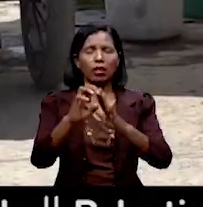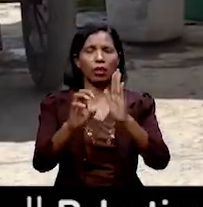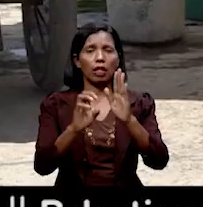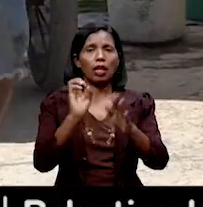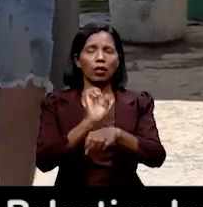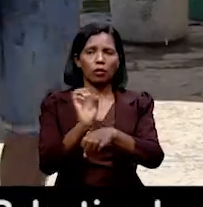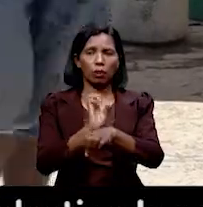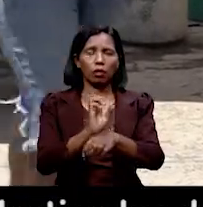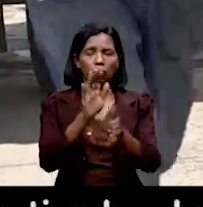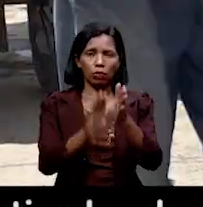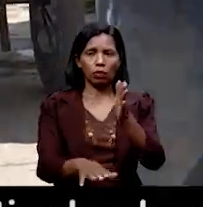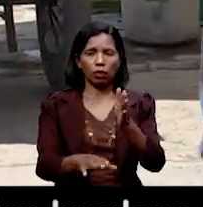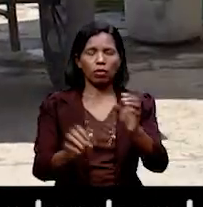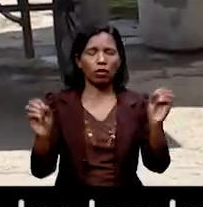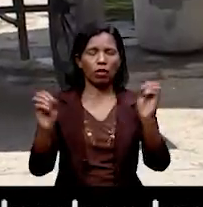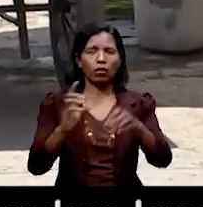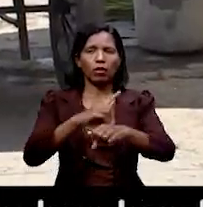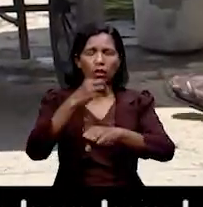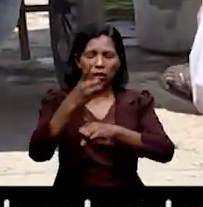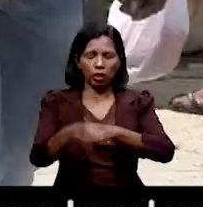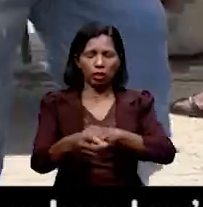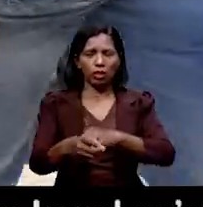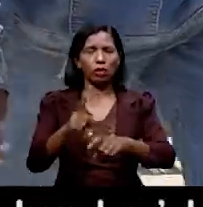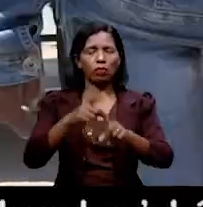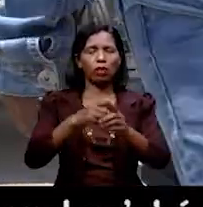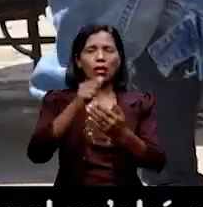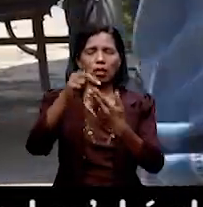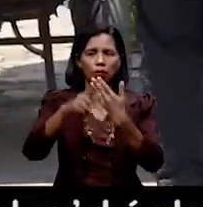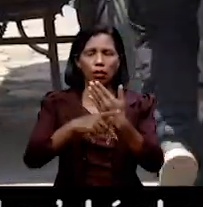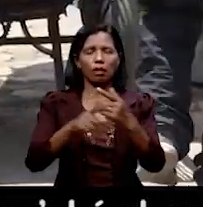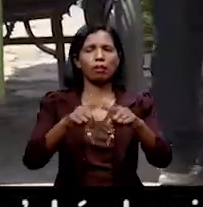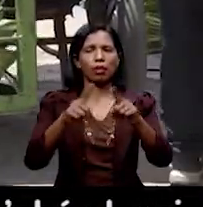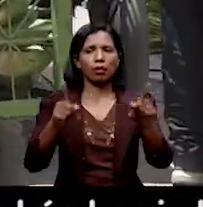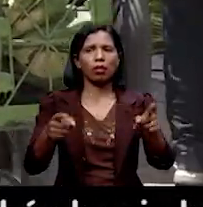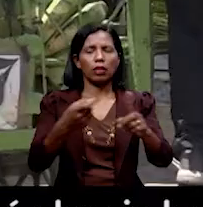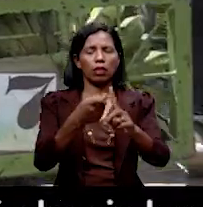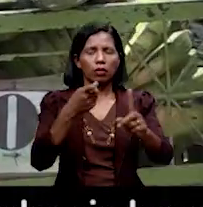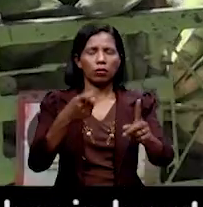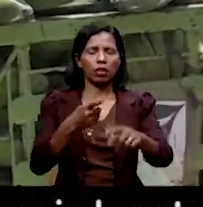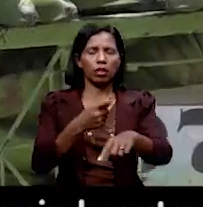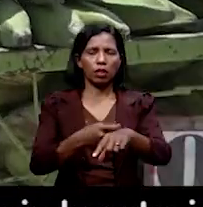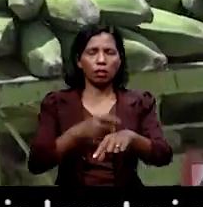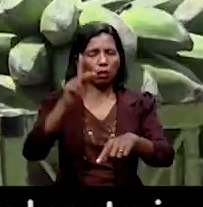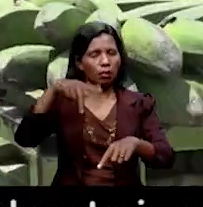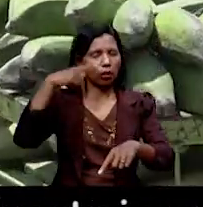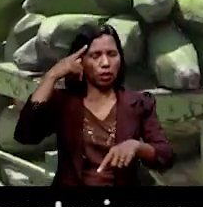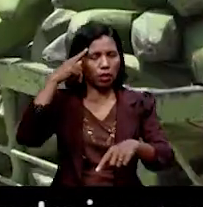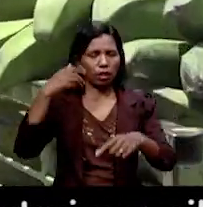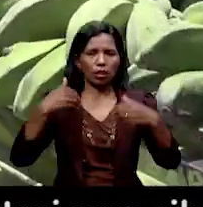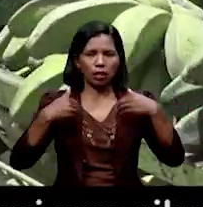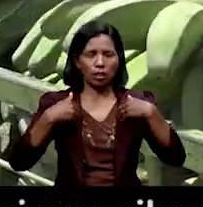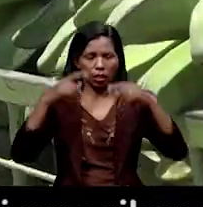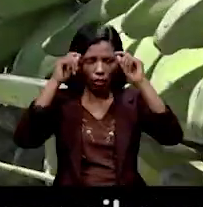tamba coronavirus no inunda saun nebe acontece iha fulang abril liwa, maibe mai keda susi situasaun politika nebe acontece